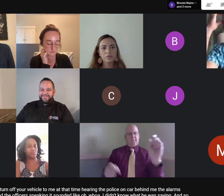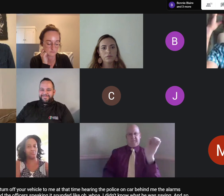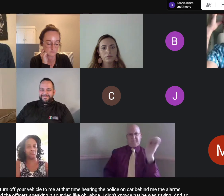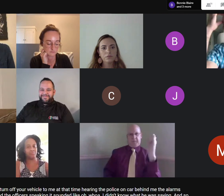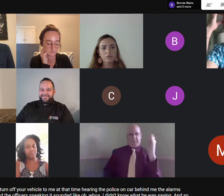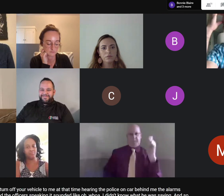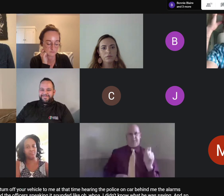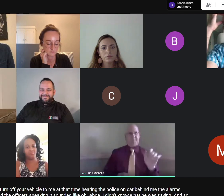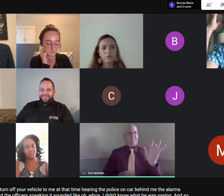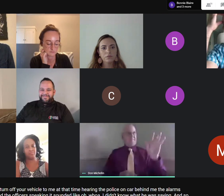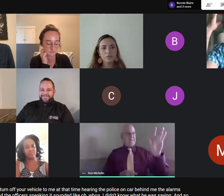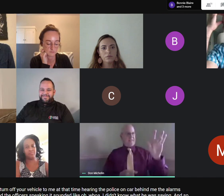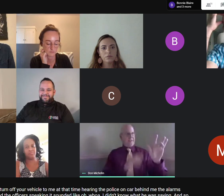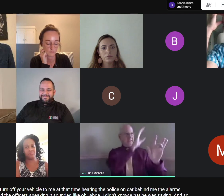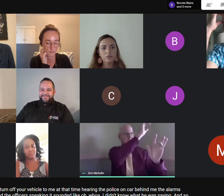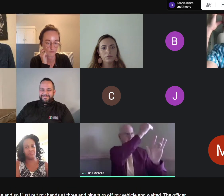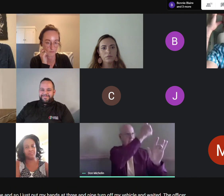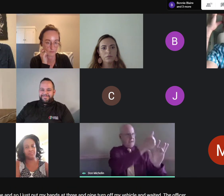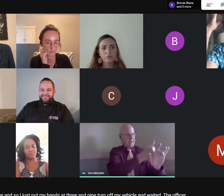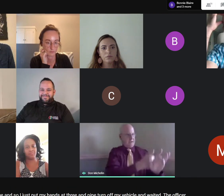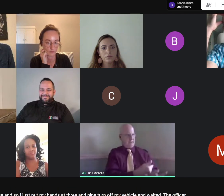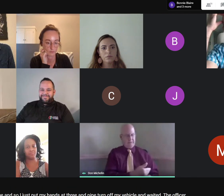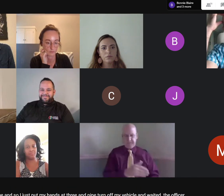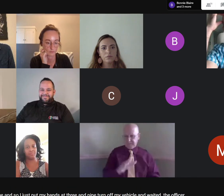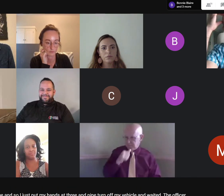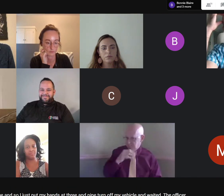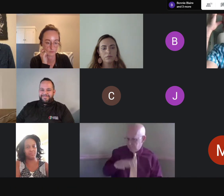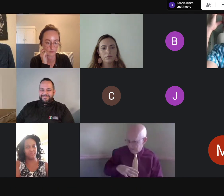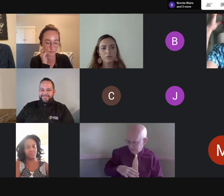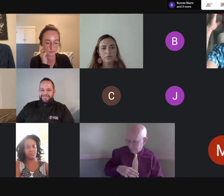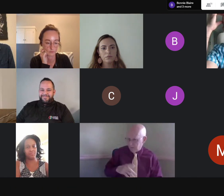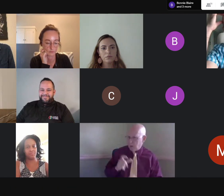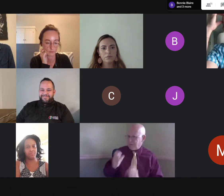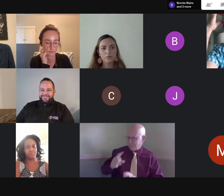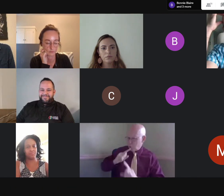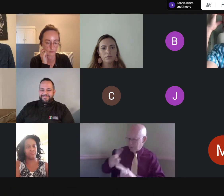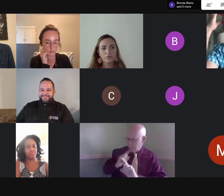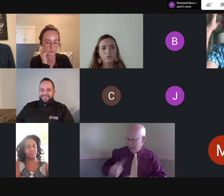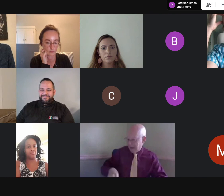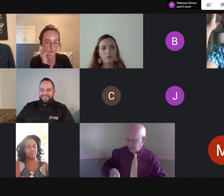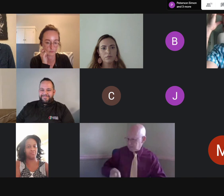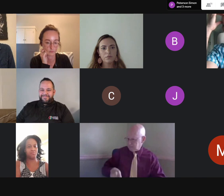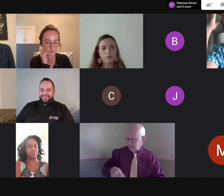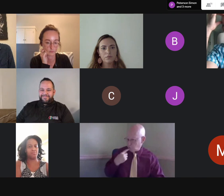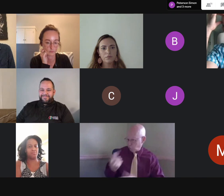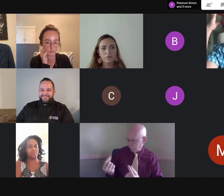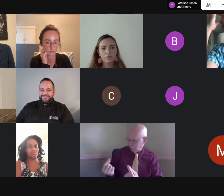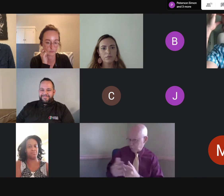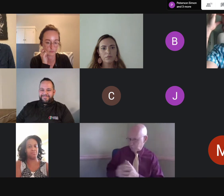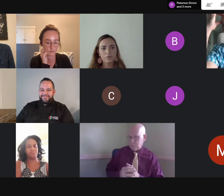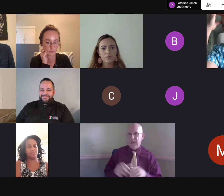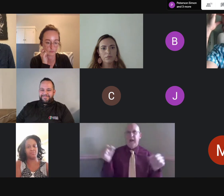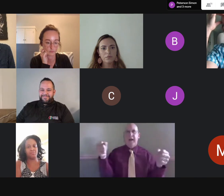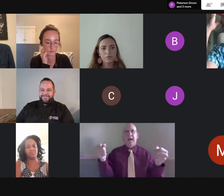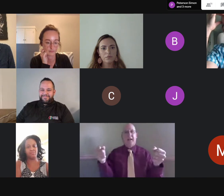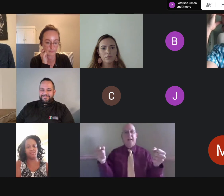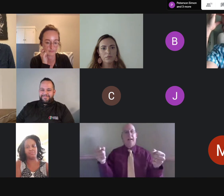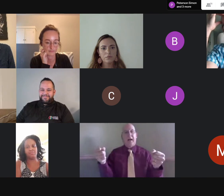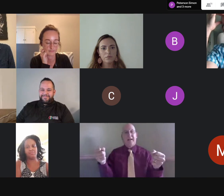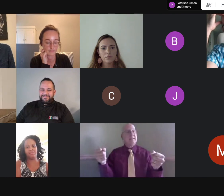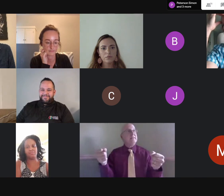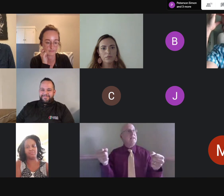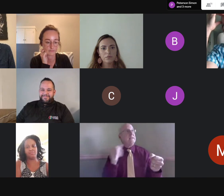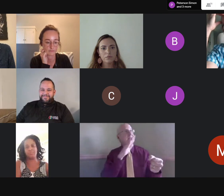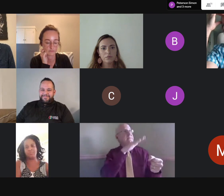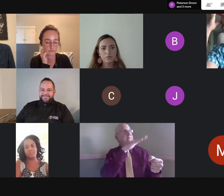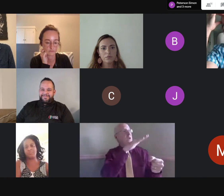the window, and said, ma'am, I was giving you commands. He said something. I turned around before he said anything, actually. I